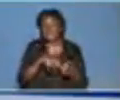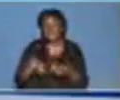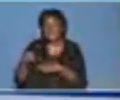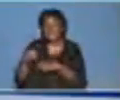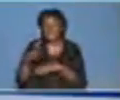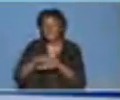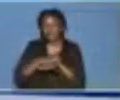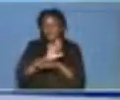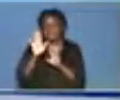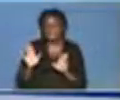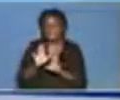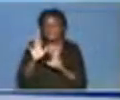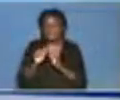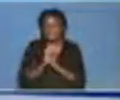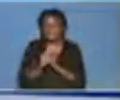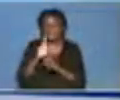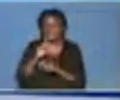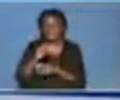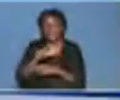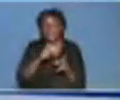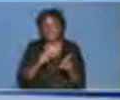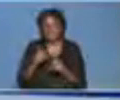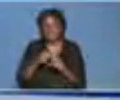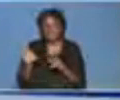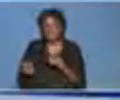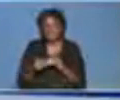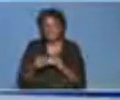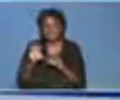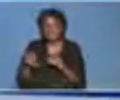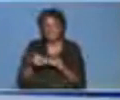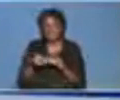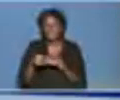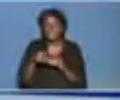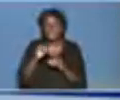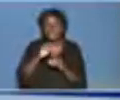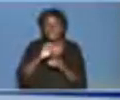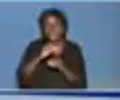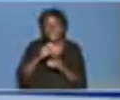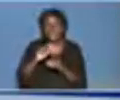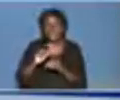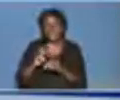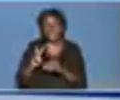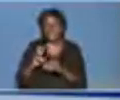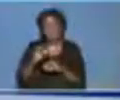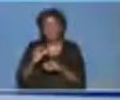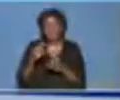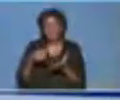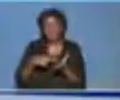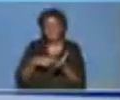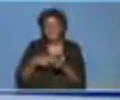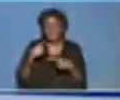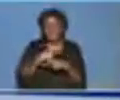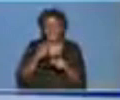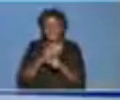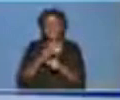to mainland Eleuthera. Now, BPL plans to install an additional megawatt of rental generation by August to increase